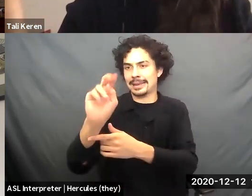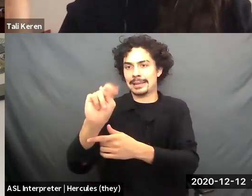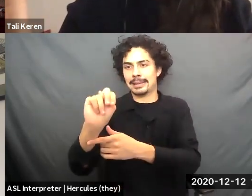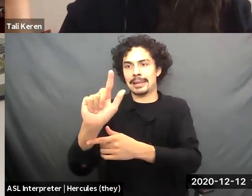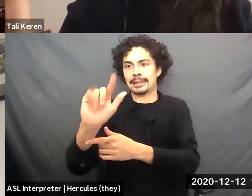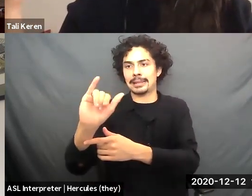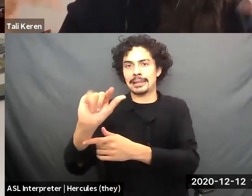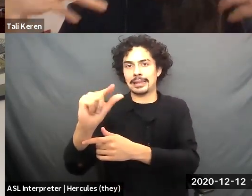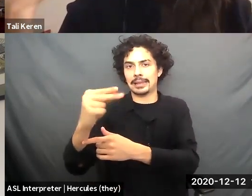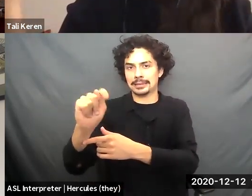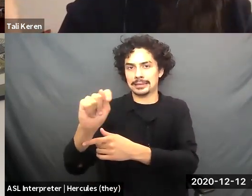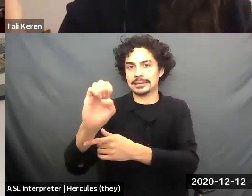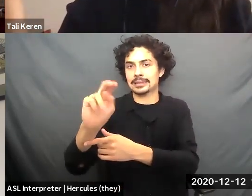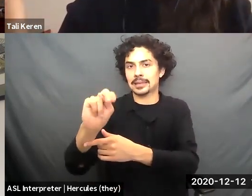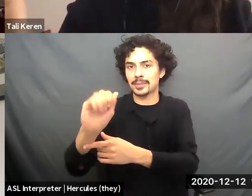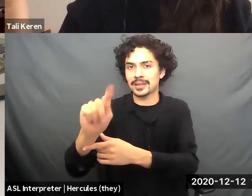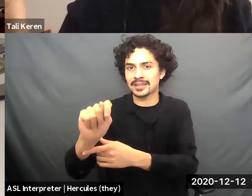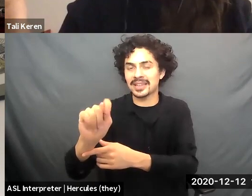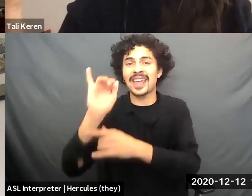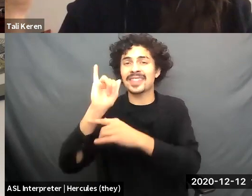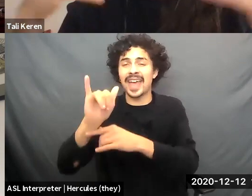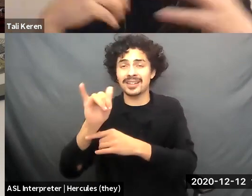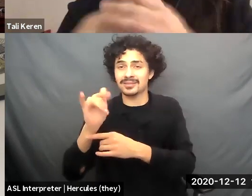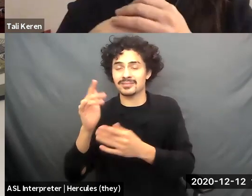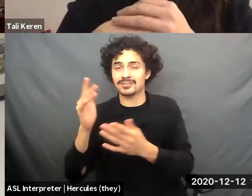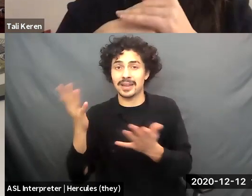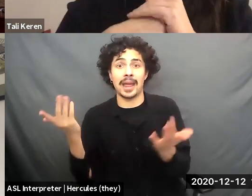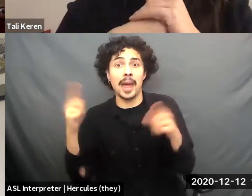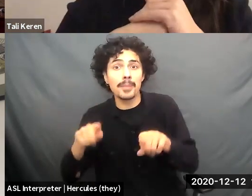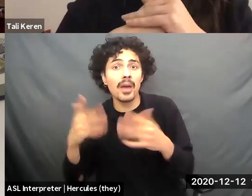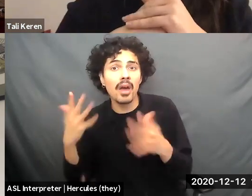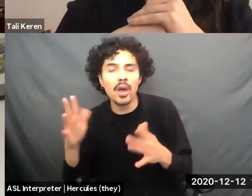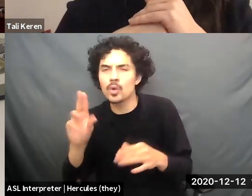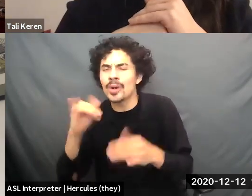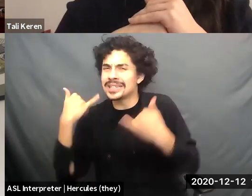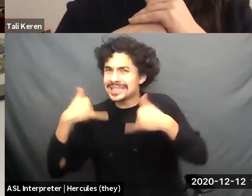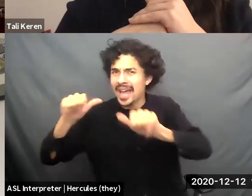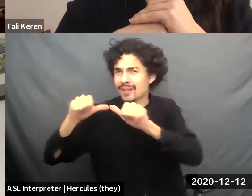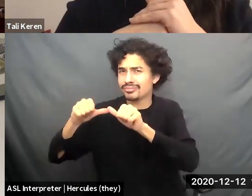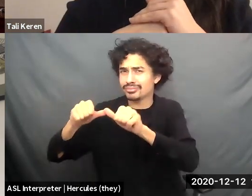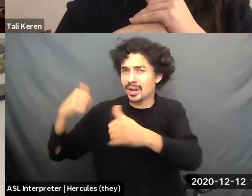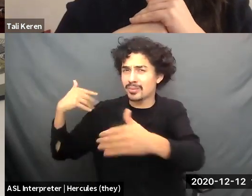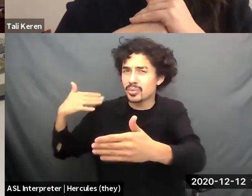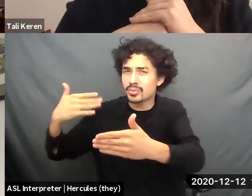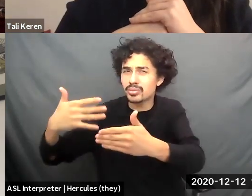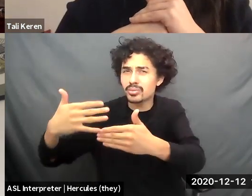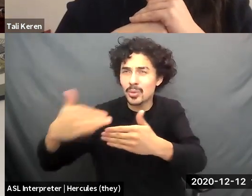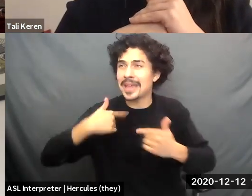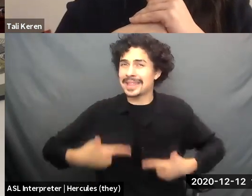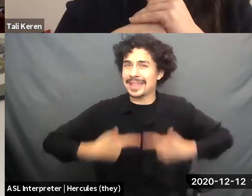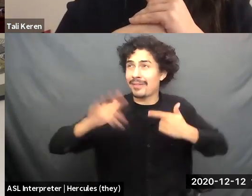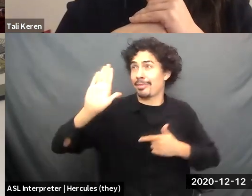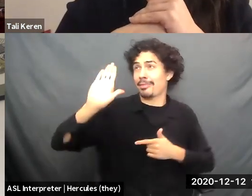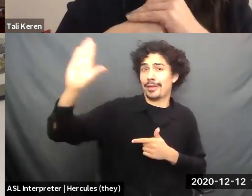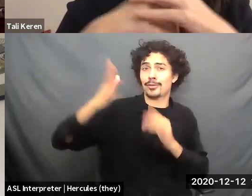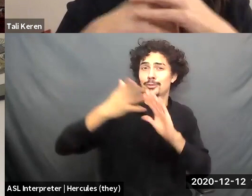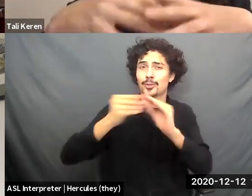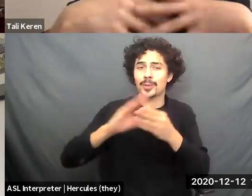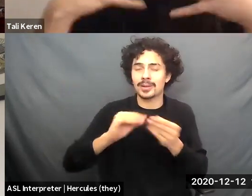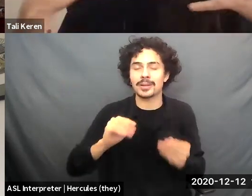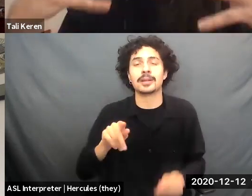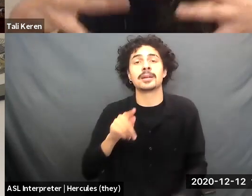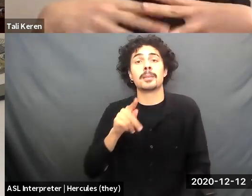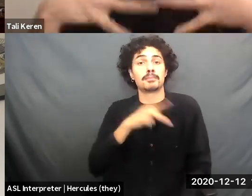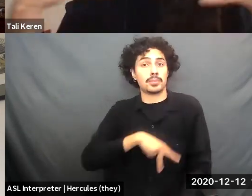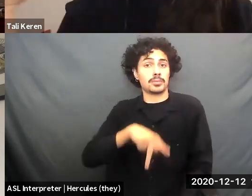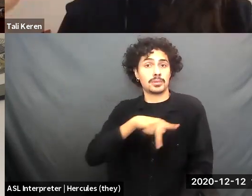are still living the story and we are still living this violence. And I think that there's something, um, that I also, I personally also think